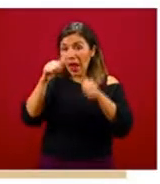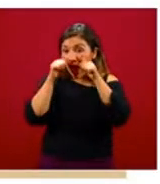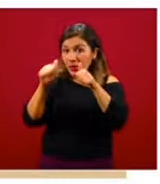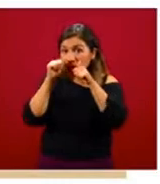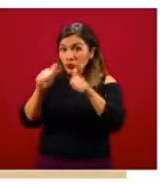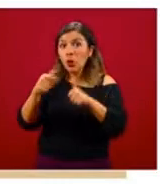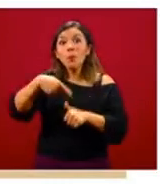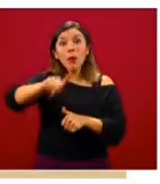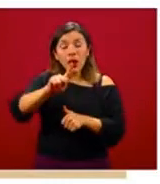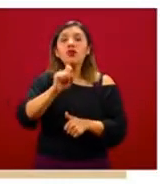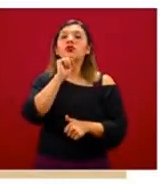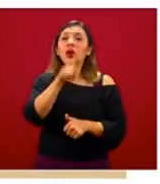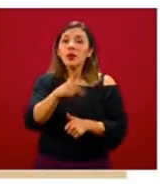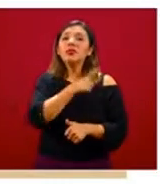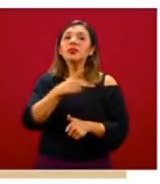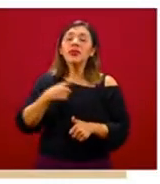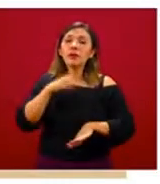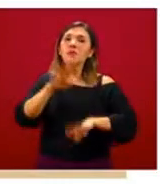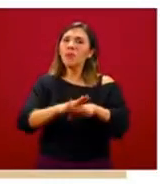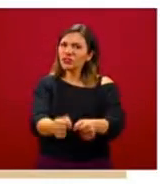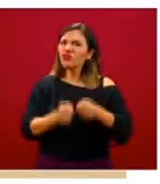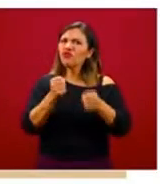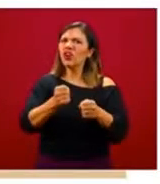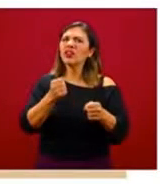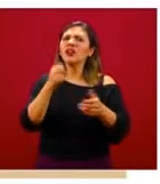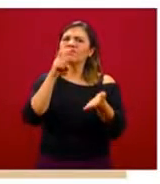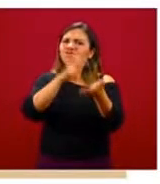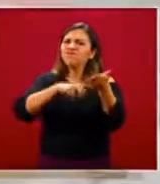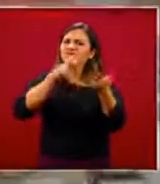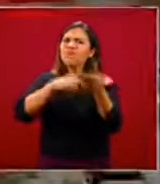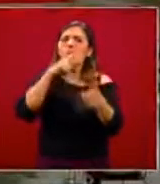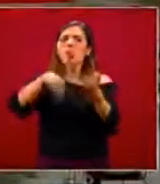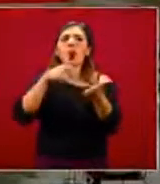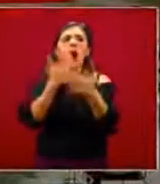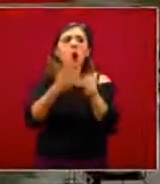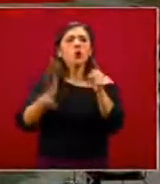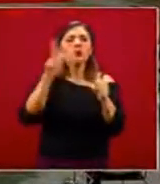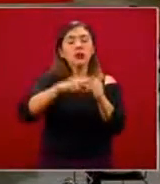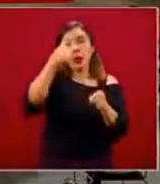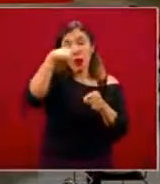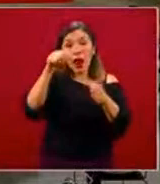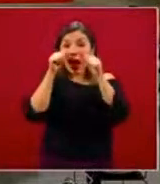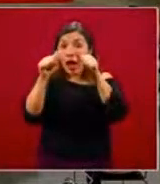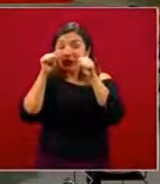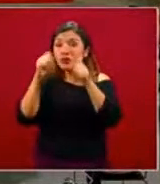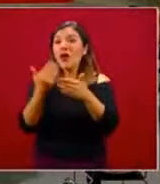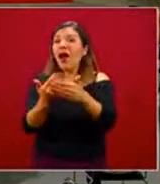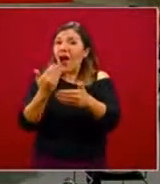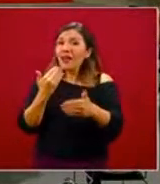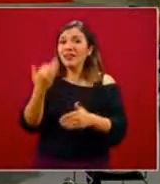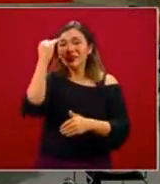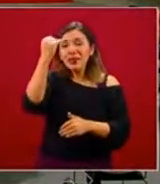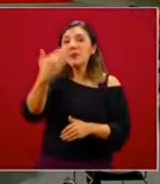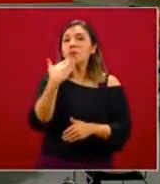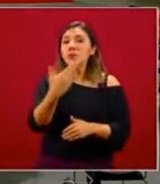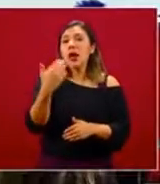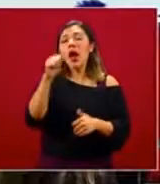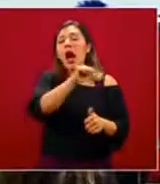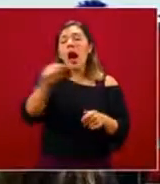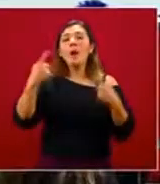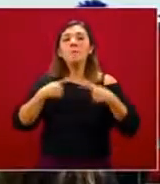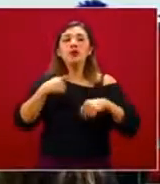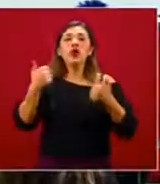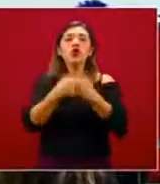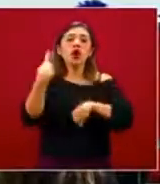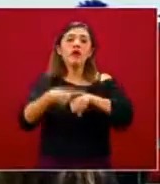abilities for all of these staff. That's not just them, but it's very important to reinforce the clinical abilities